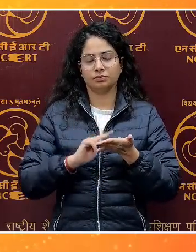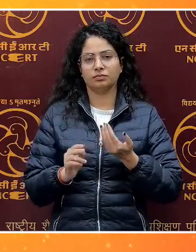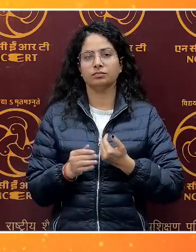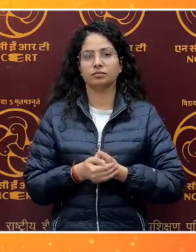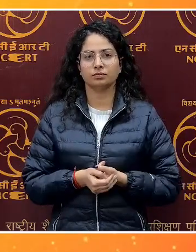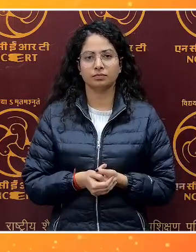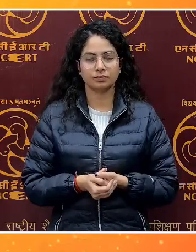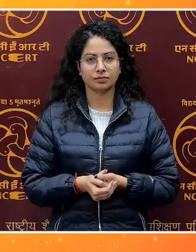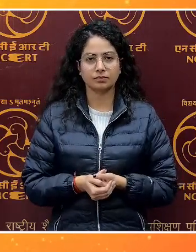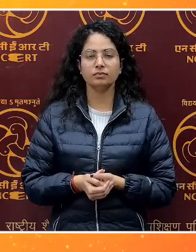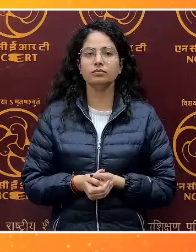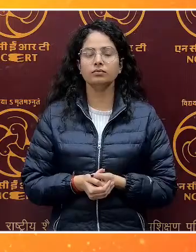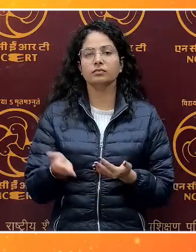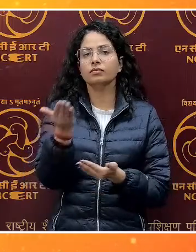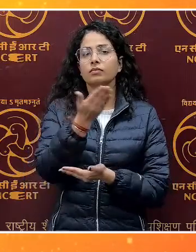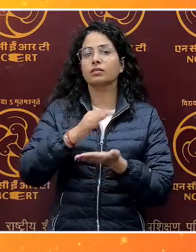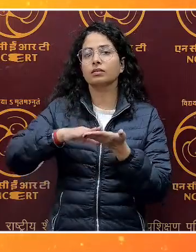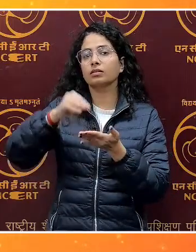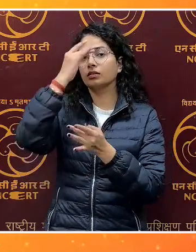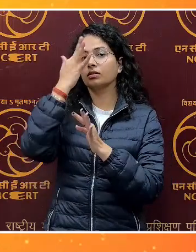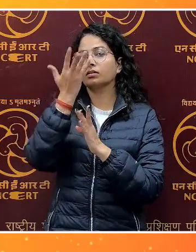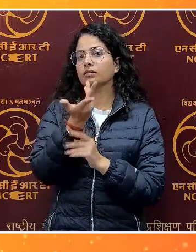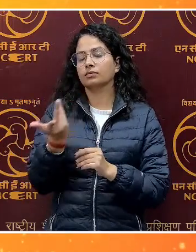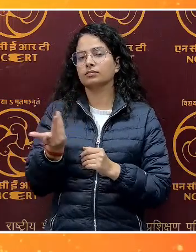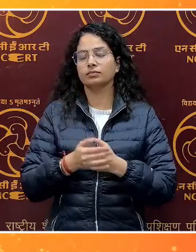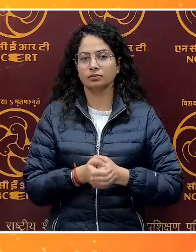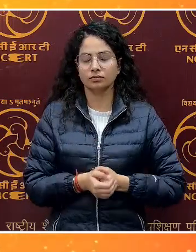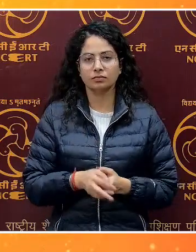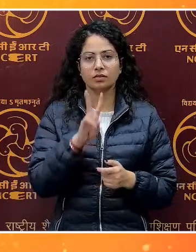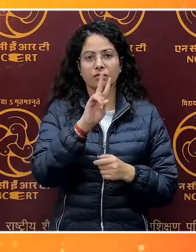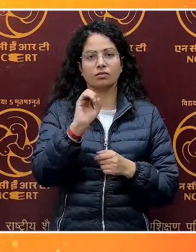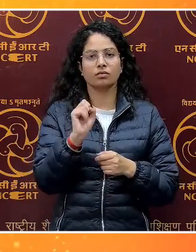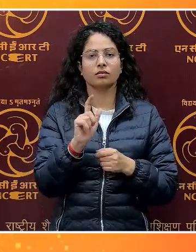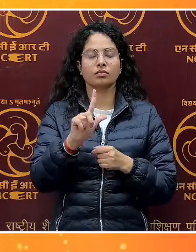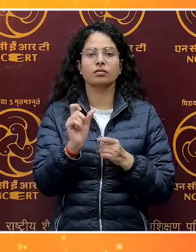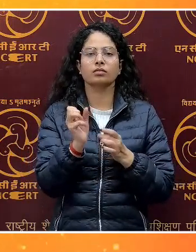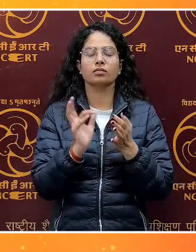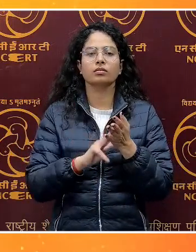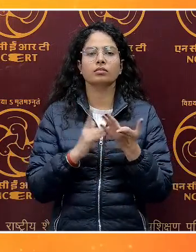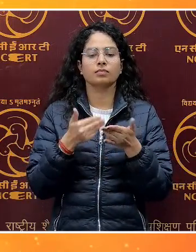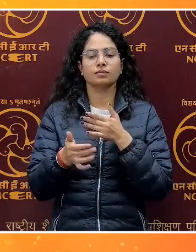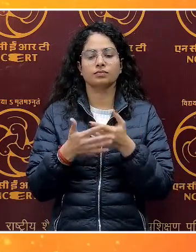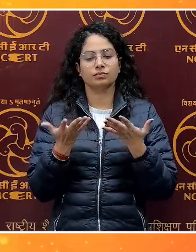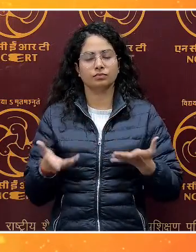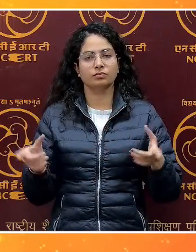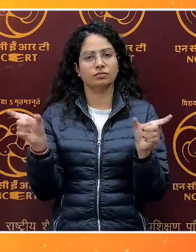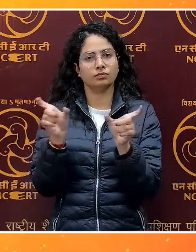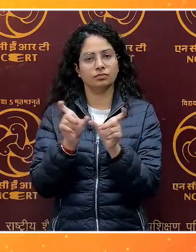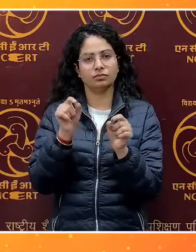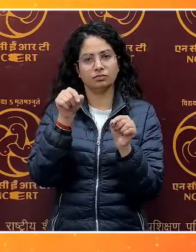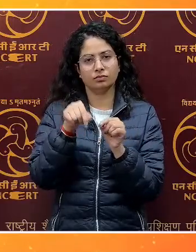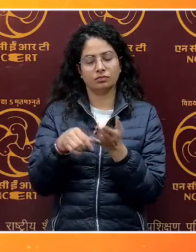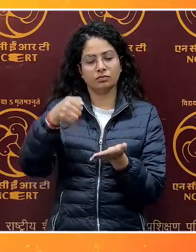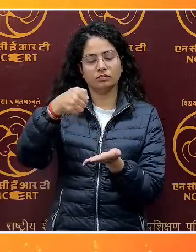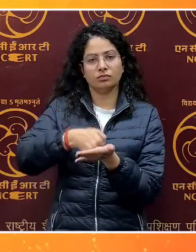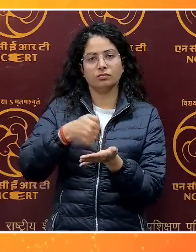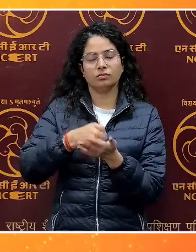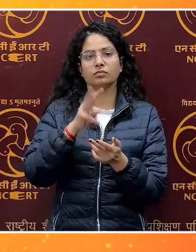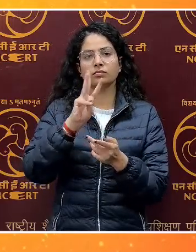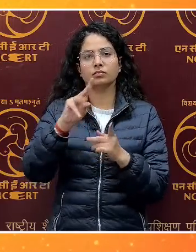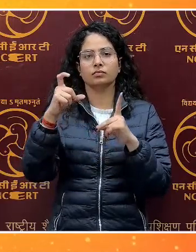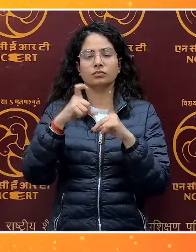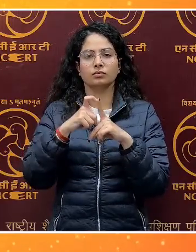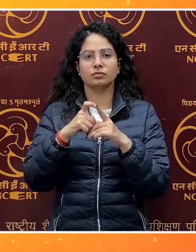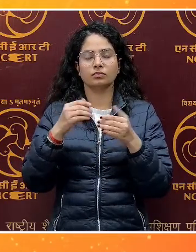the session. Sure, Learners will be able to calculate volumes of combined solids formed by joining basic 3D